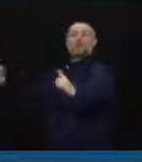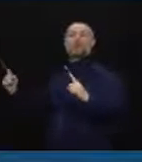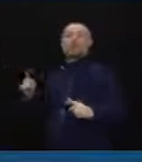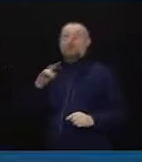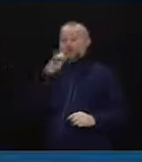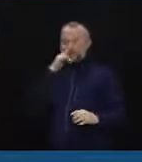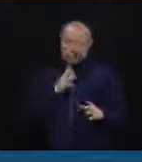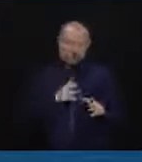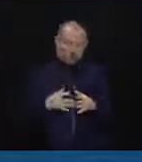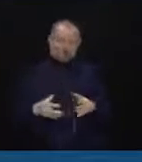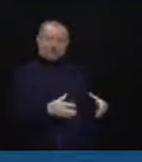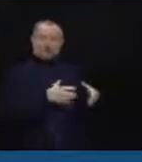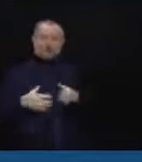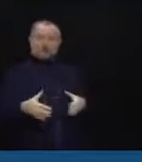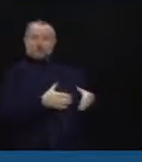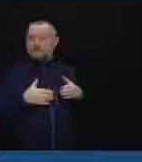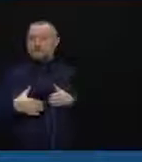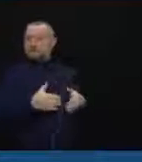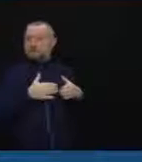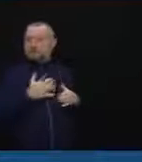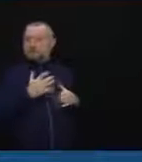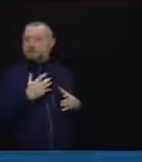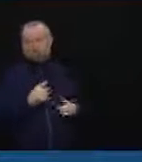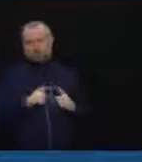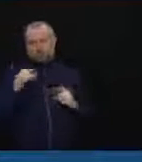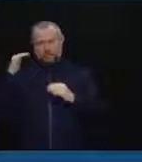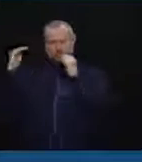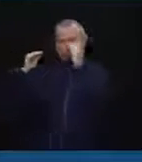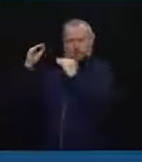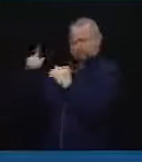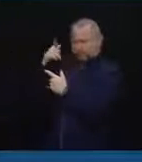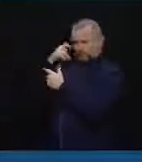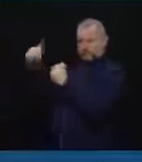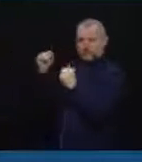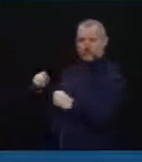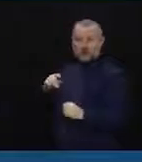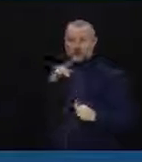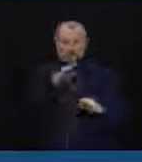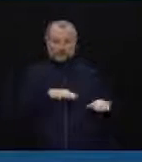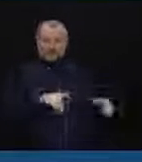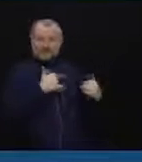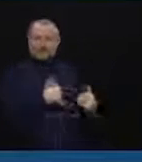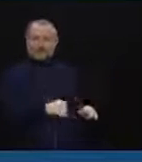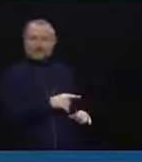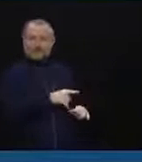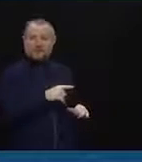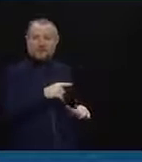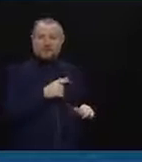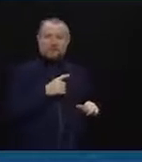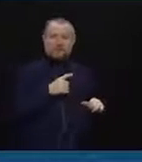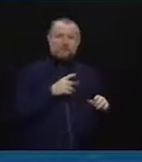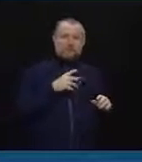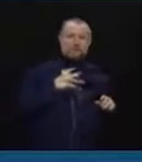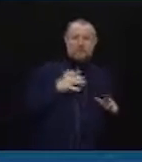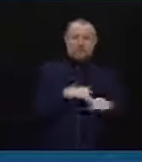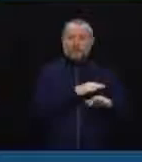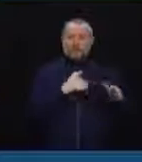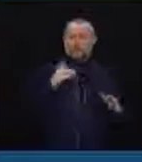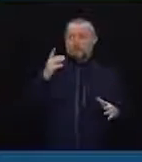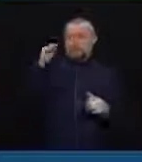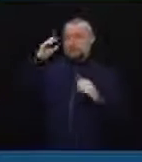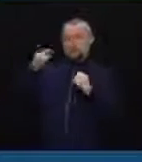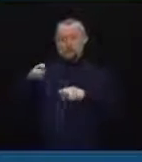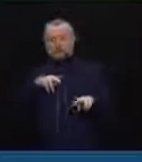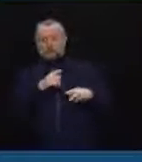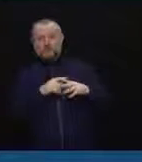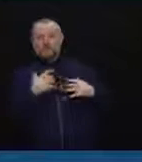setting, and also adults can make their own decisions. Children still need adults to look out for their health. This is all about looking out for the health